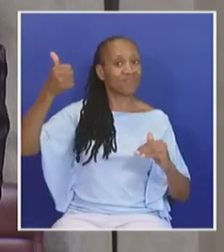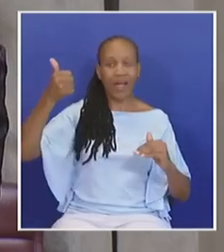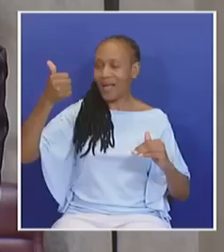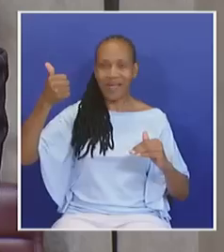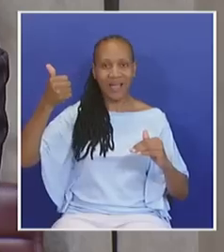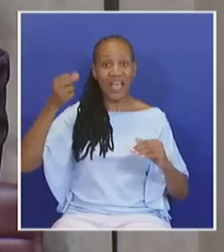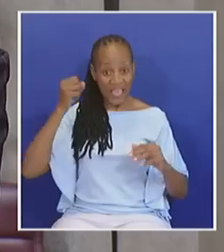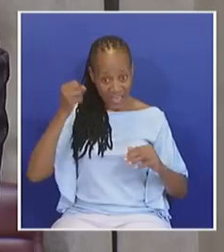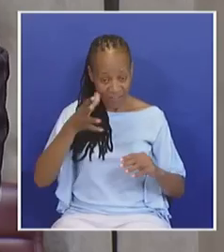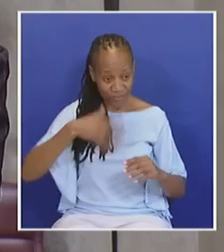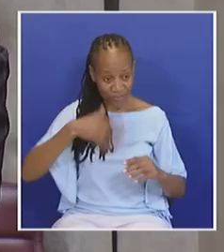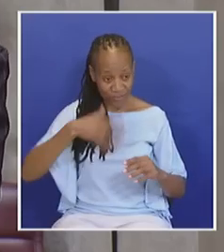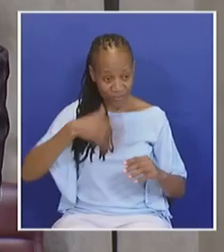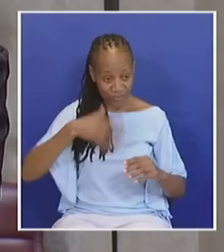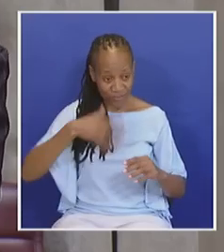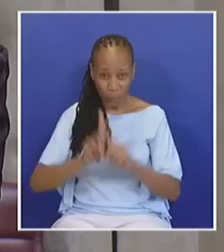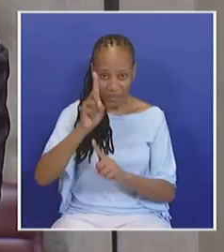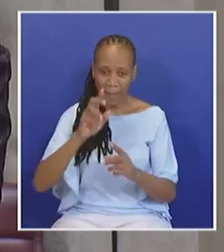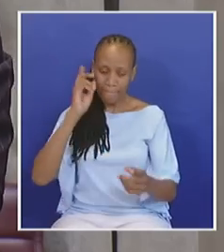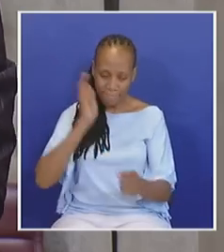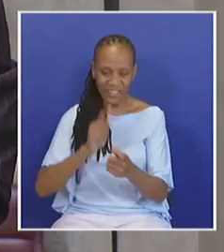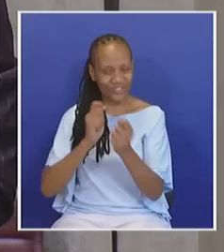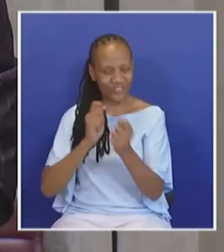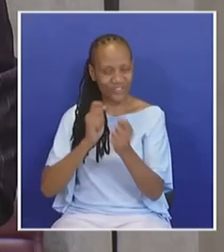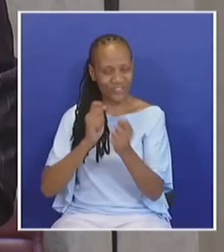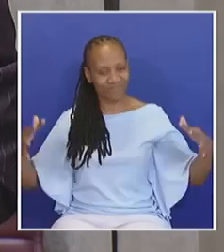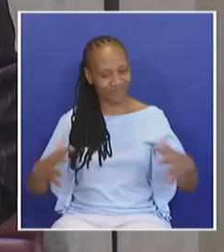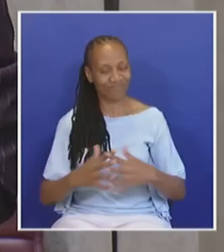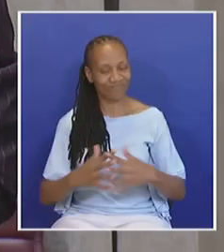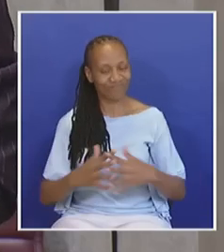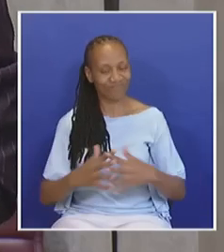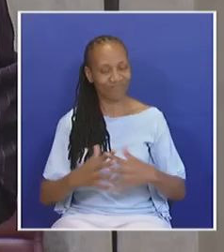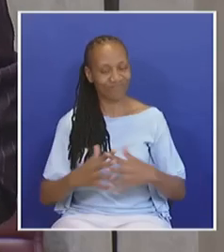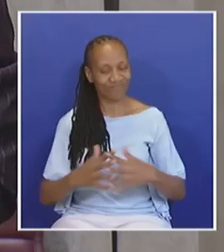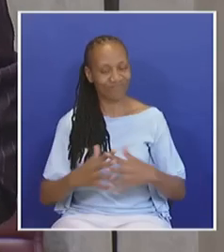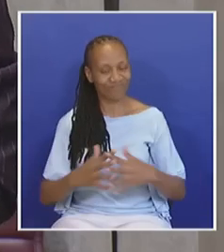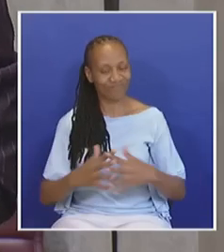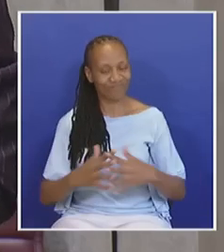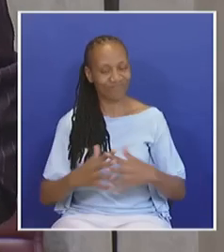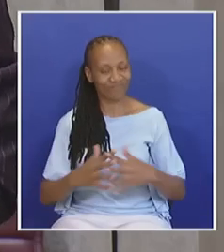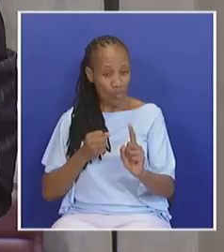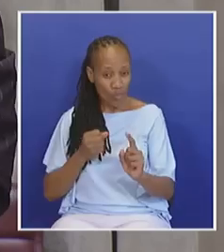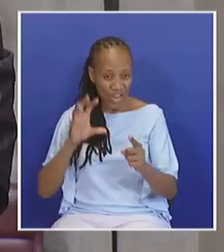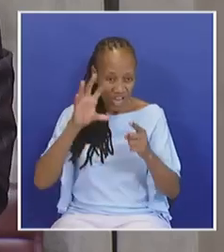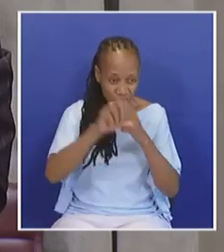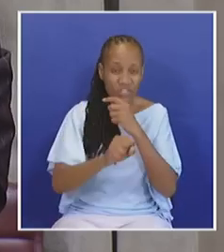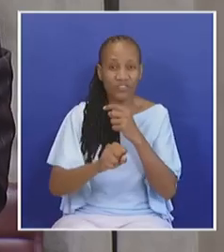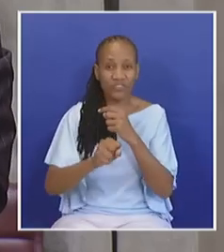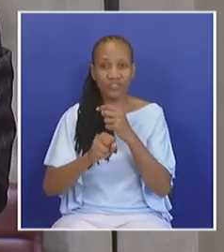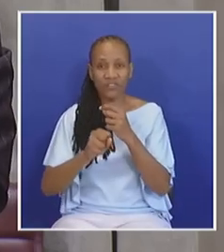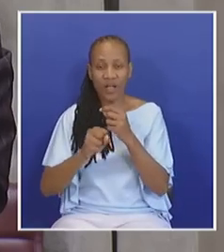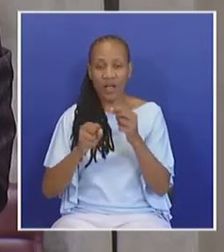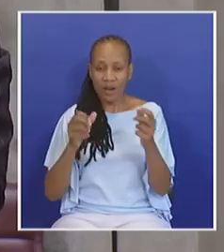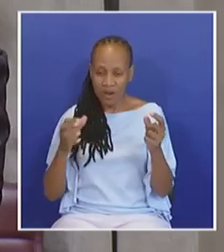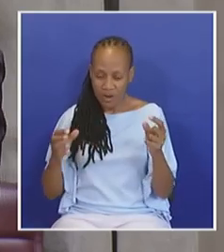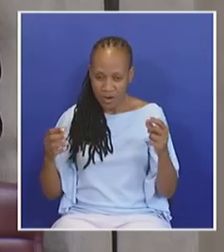racism and usher in a non-racial society. Pursuing reconciliation on its own is completely inadequate